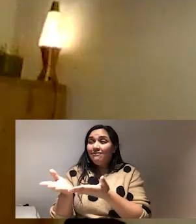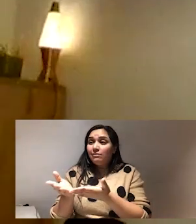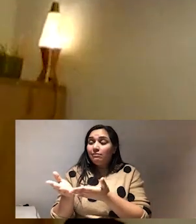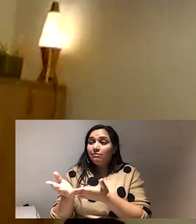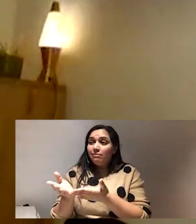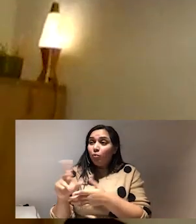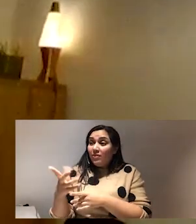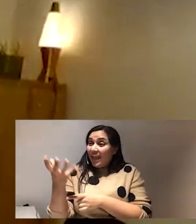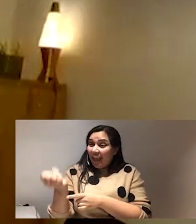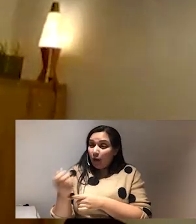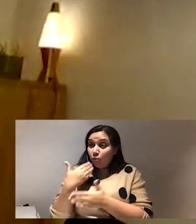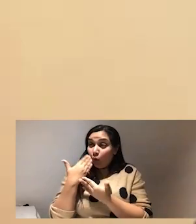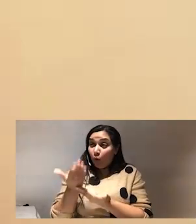it